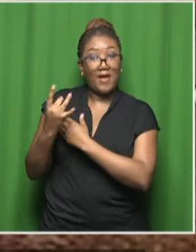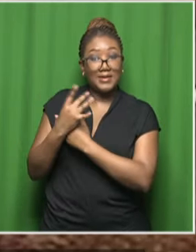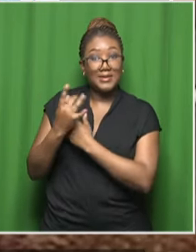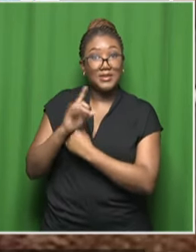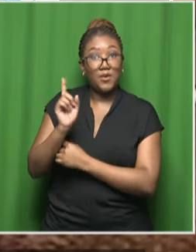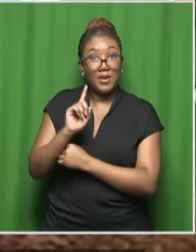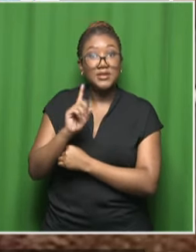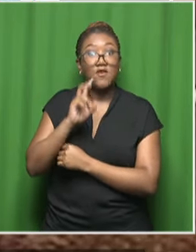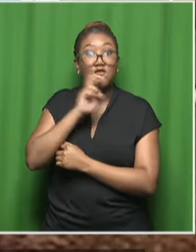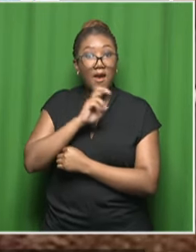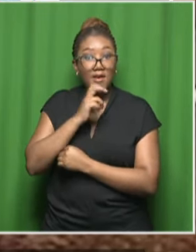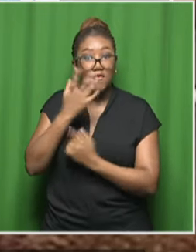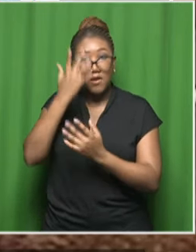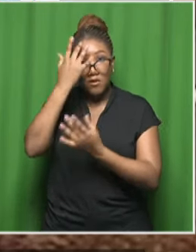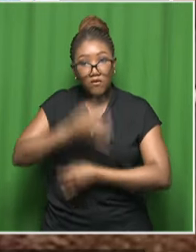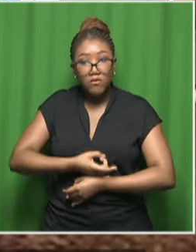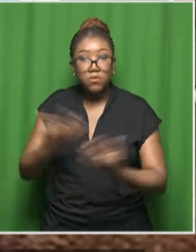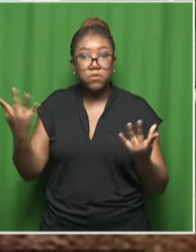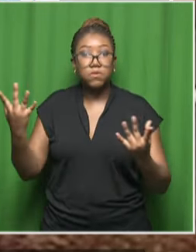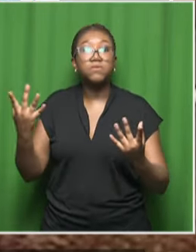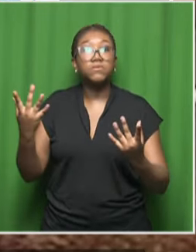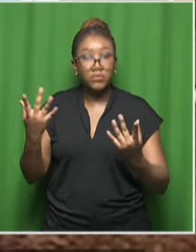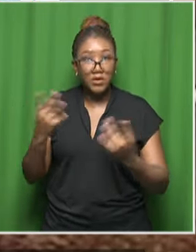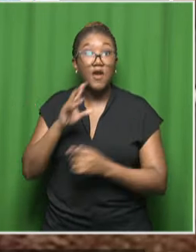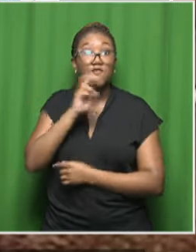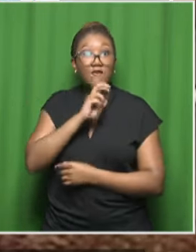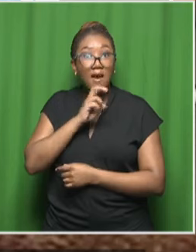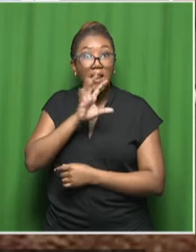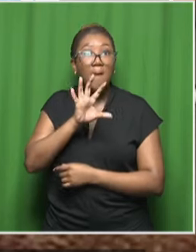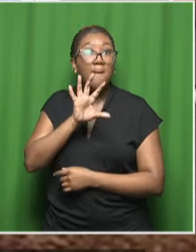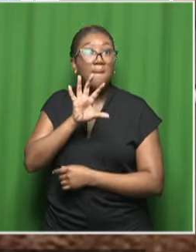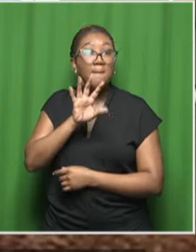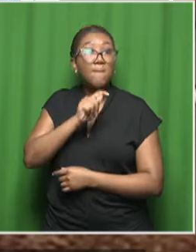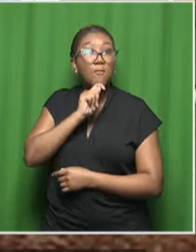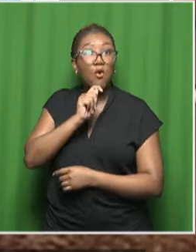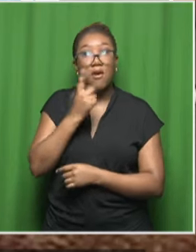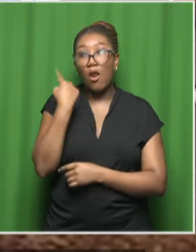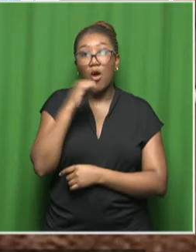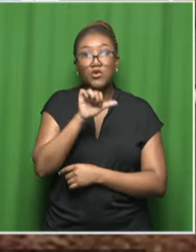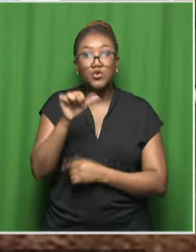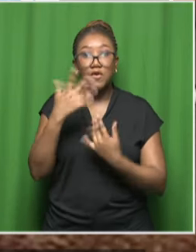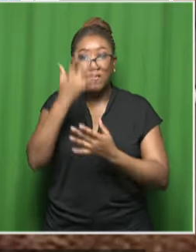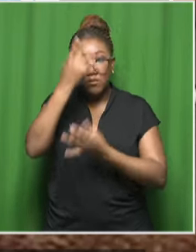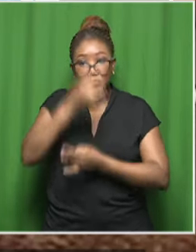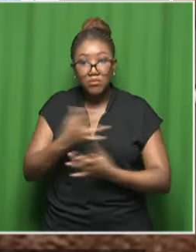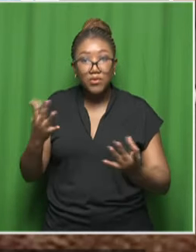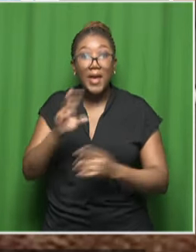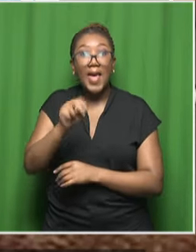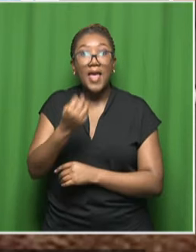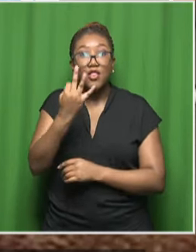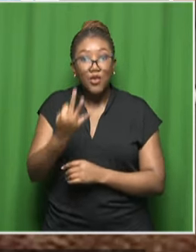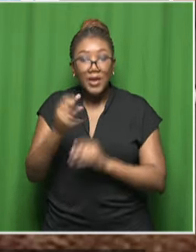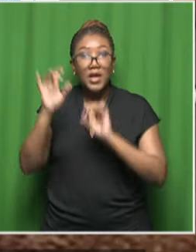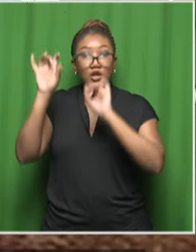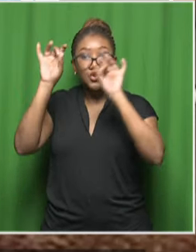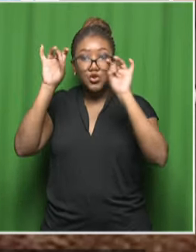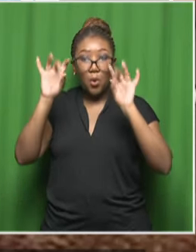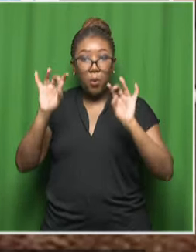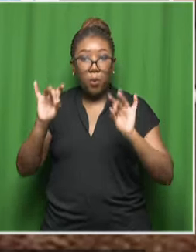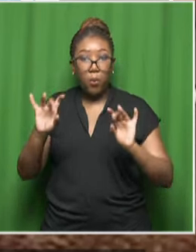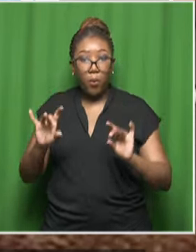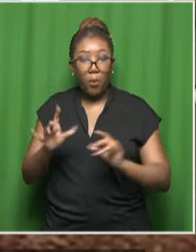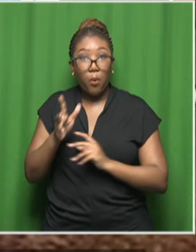we were here on Friday. And I thought this is quite interesting. Friday morning, we were saying, look, there's an alert for N3, snow, sleet, black ice, all